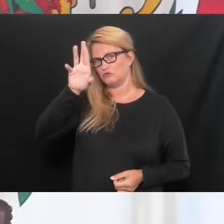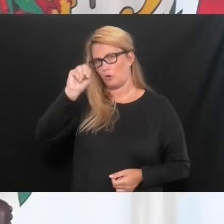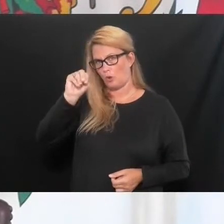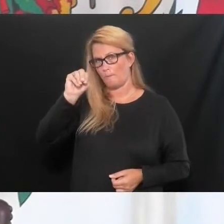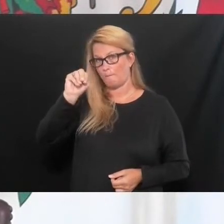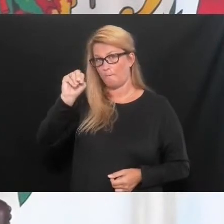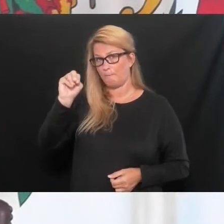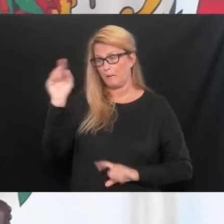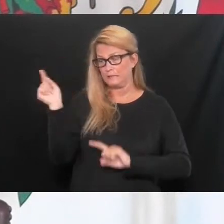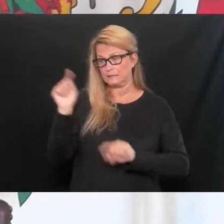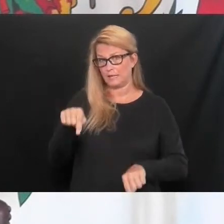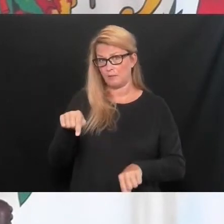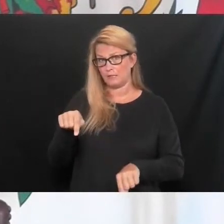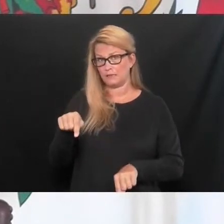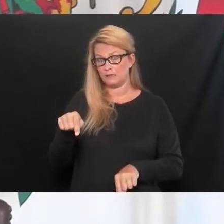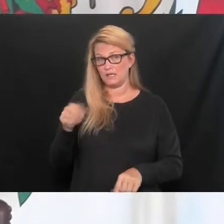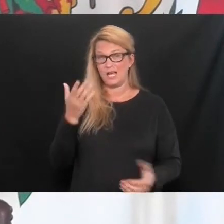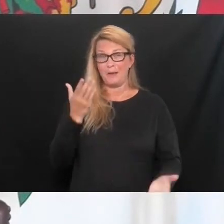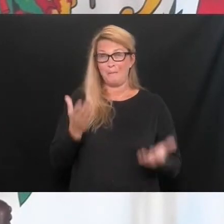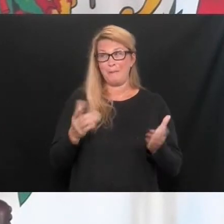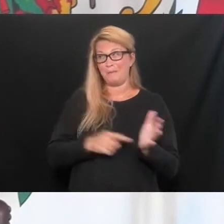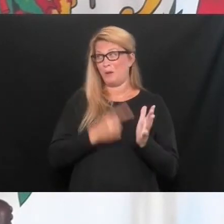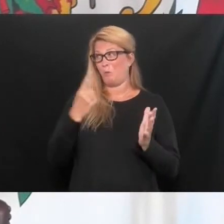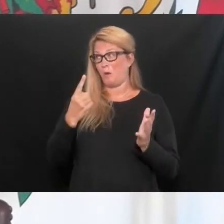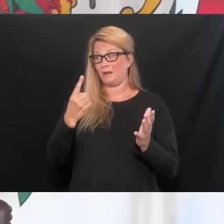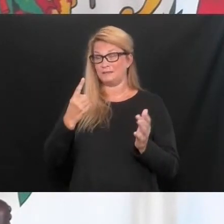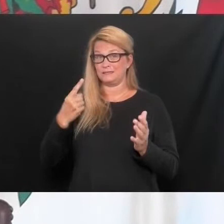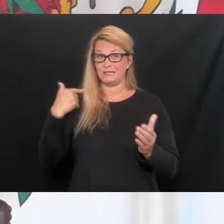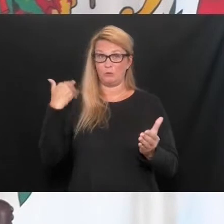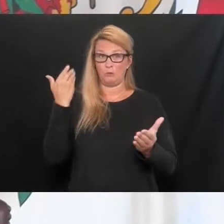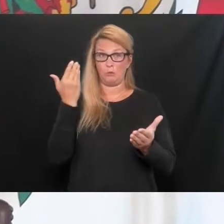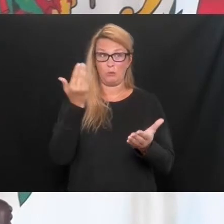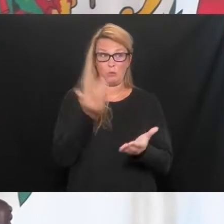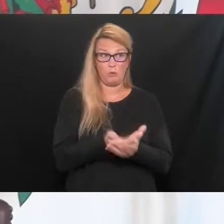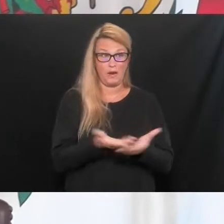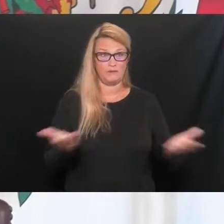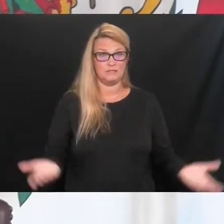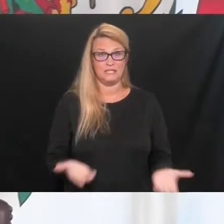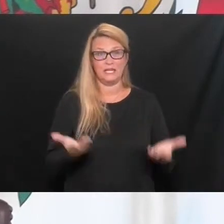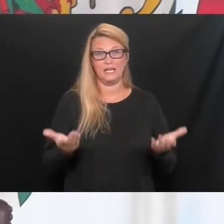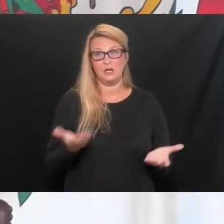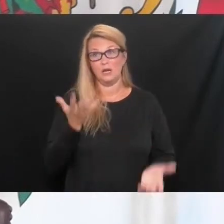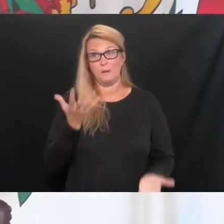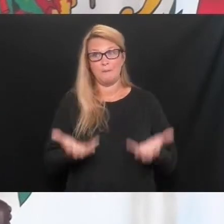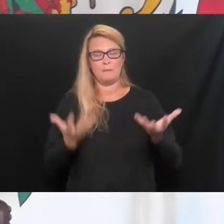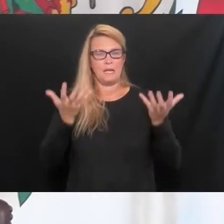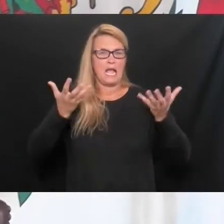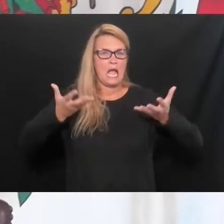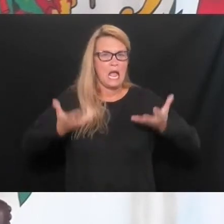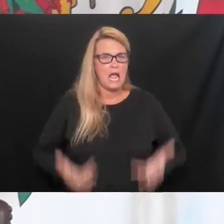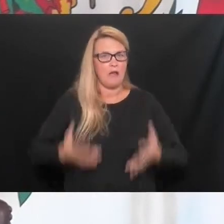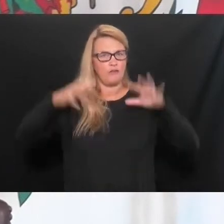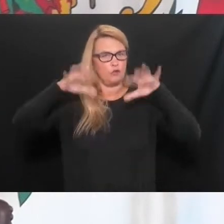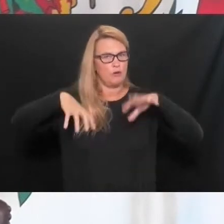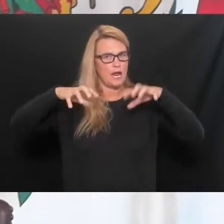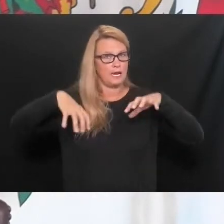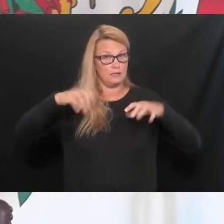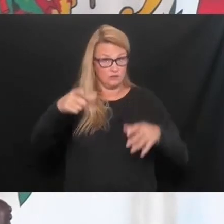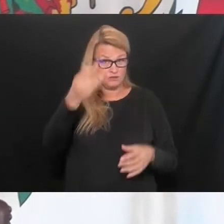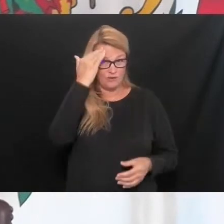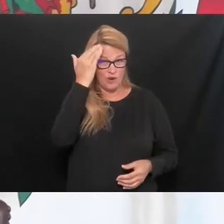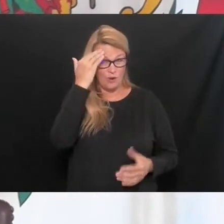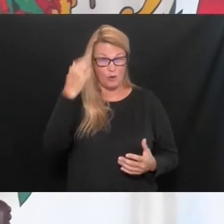to us, it won't be a tropical storm. It'll just be, some heavy rain. We've got to watch in our mountains about all